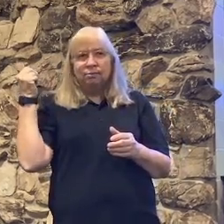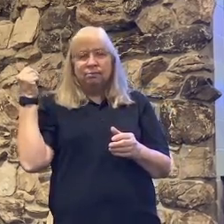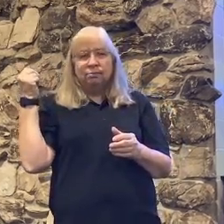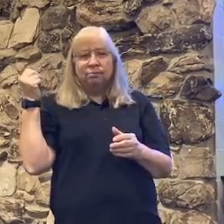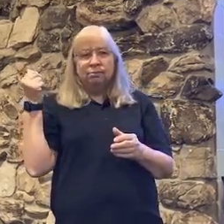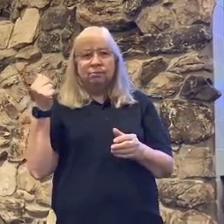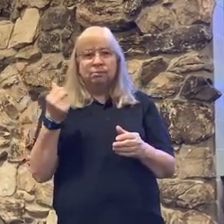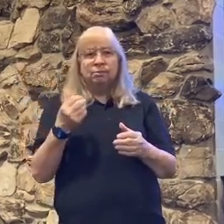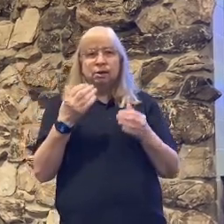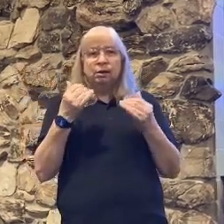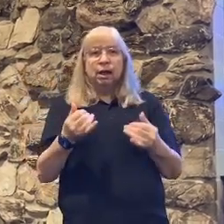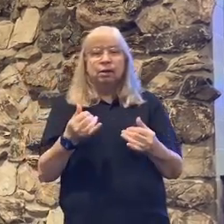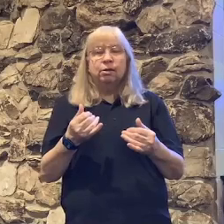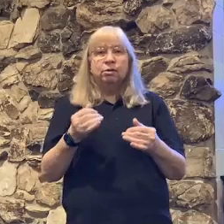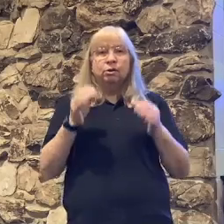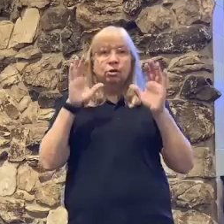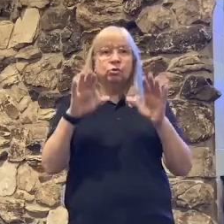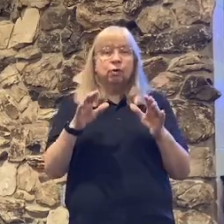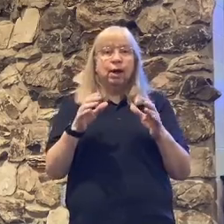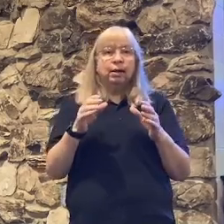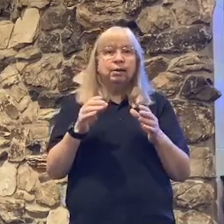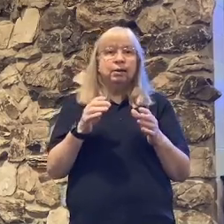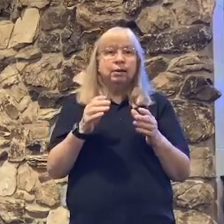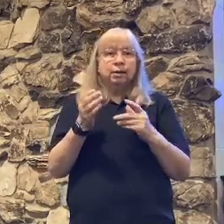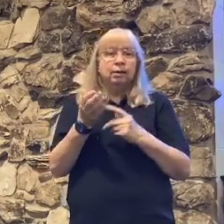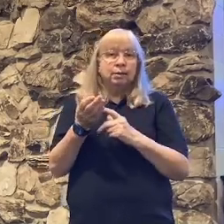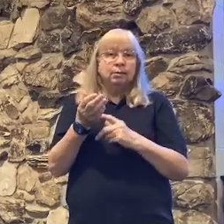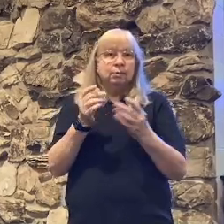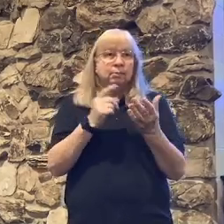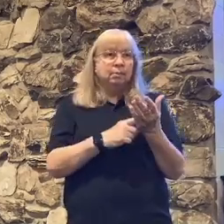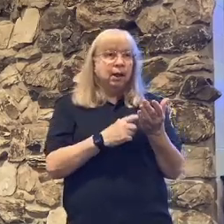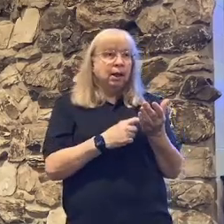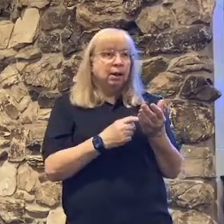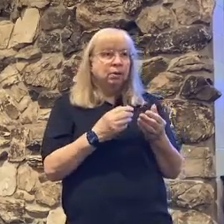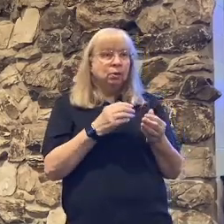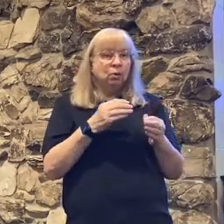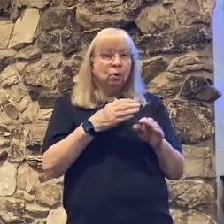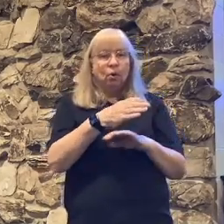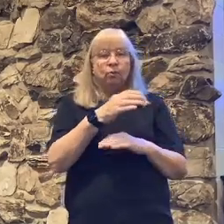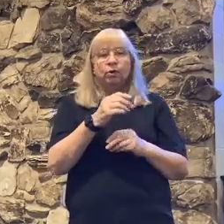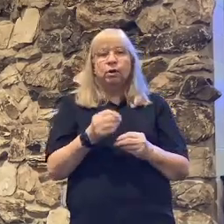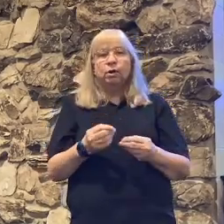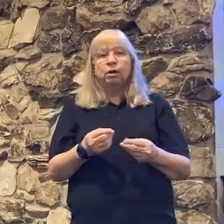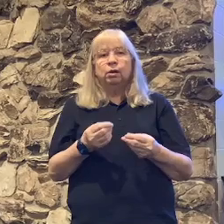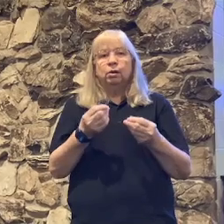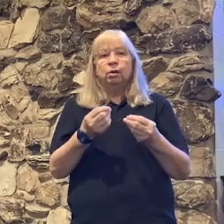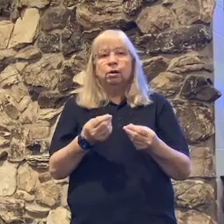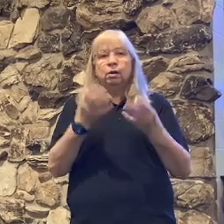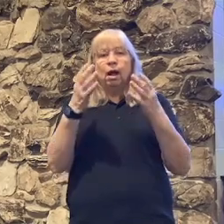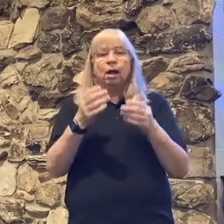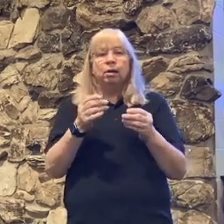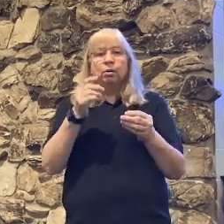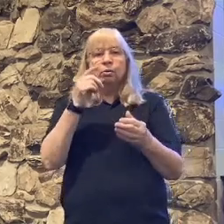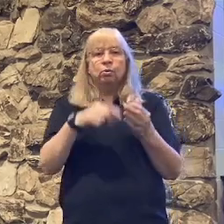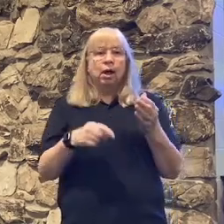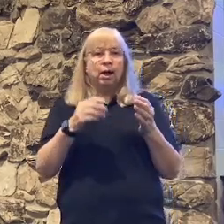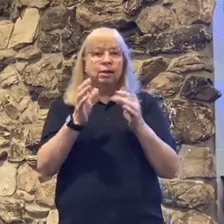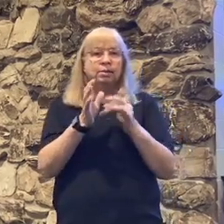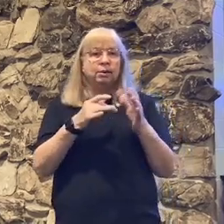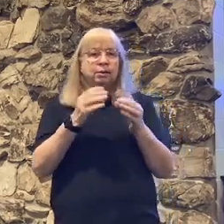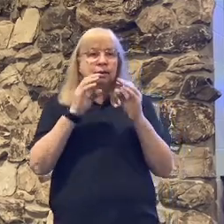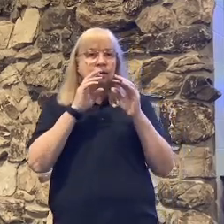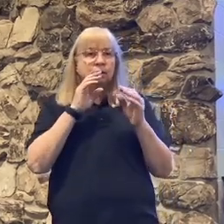Now, there's great debate over a lot of things that Jesus taught, so you can really get into some great theological